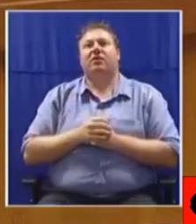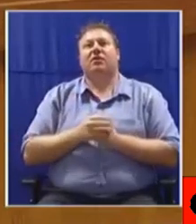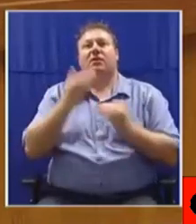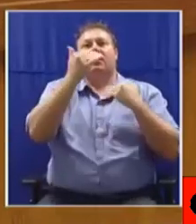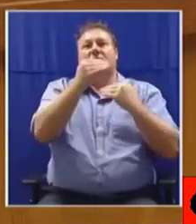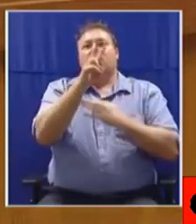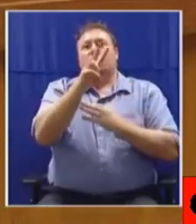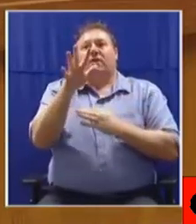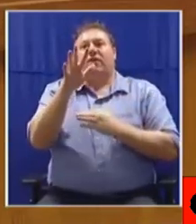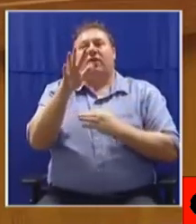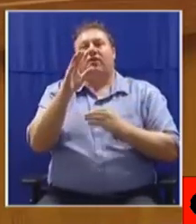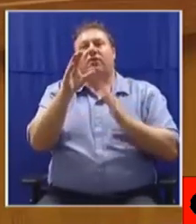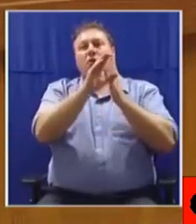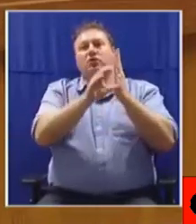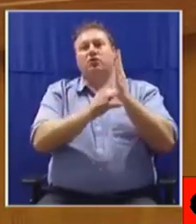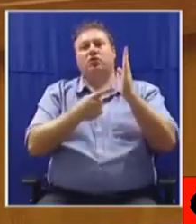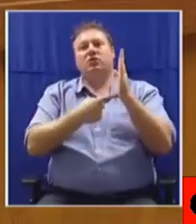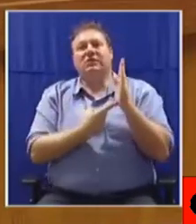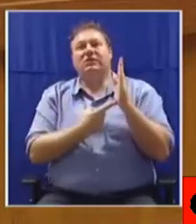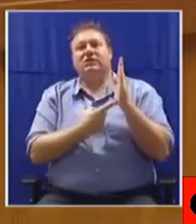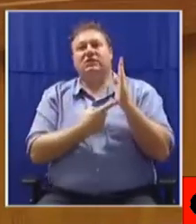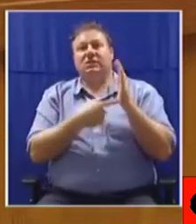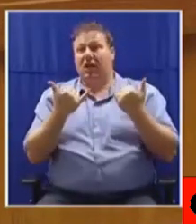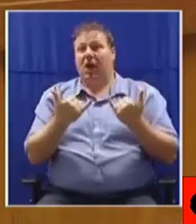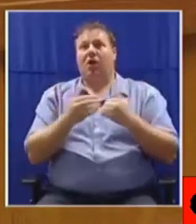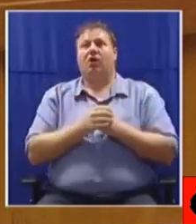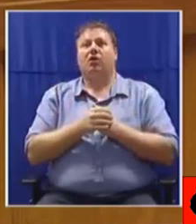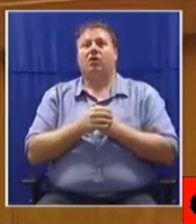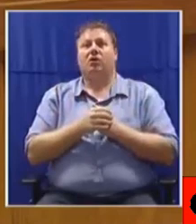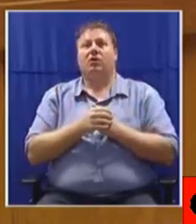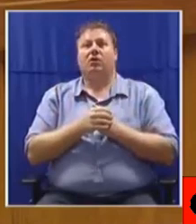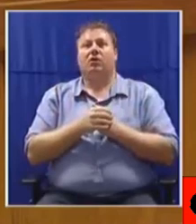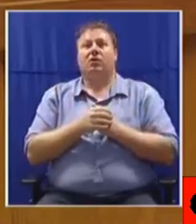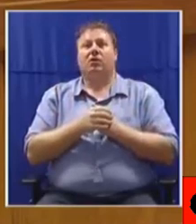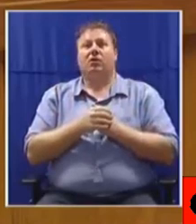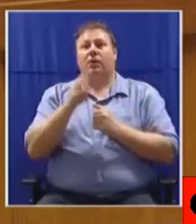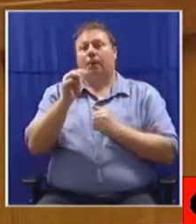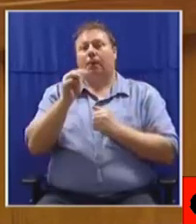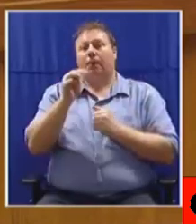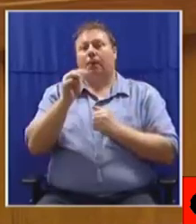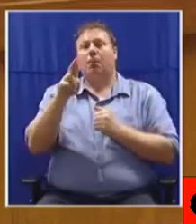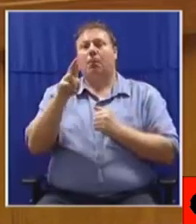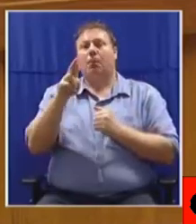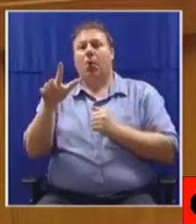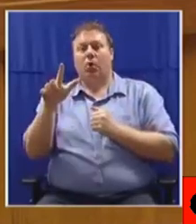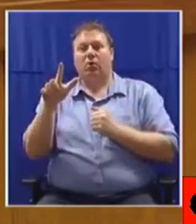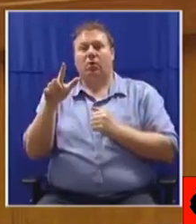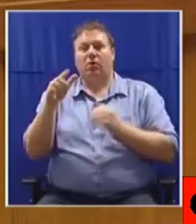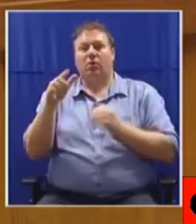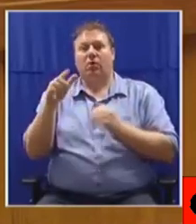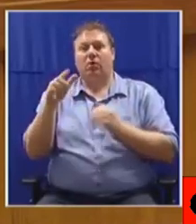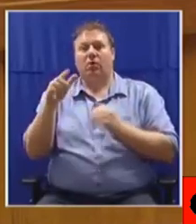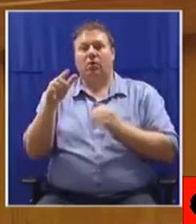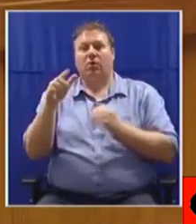of the Constitution, as currently stands, draws a moral equivalence between the rights of